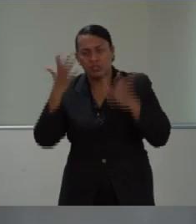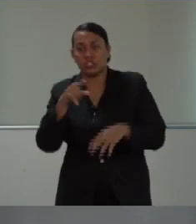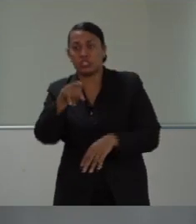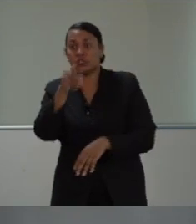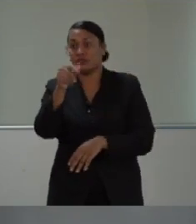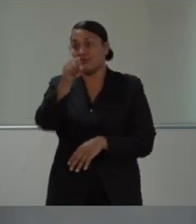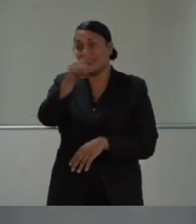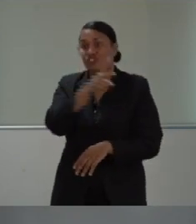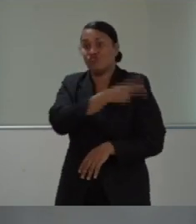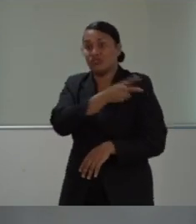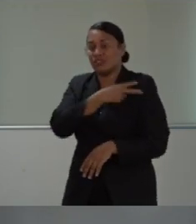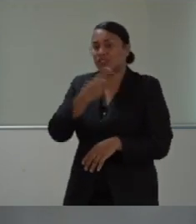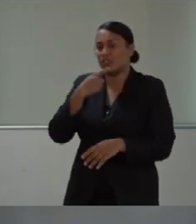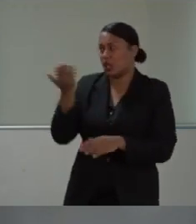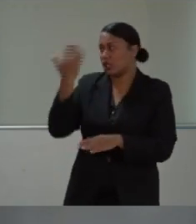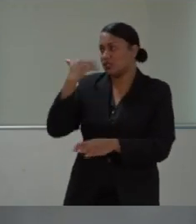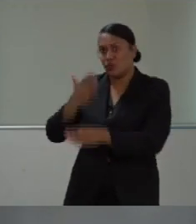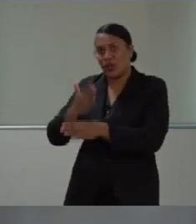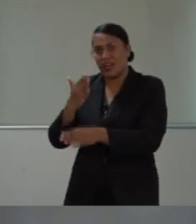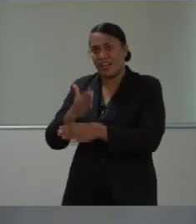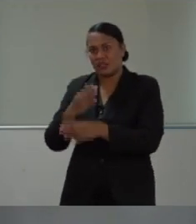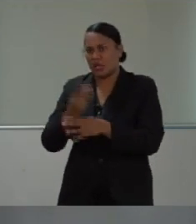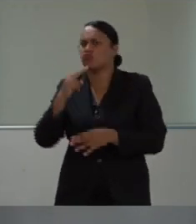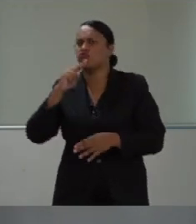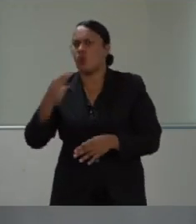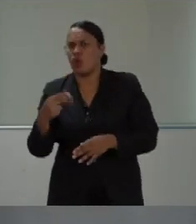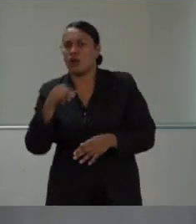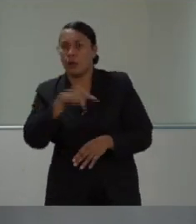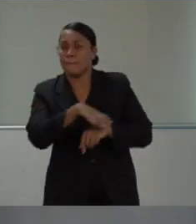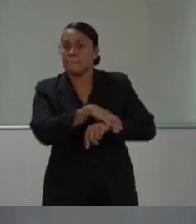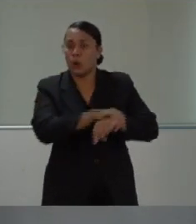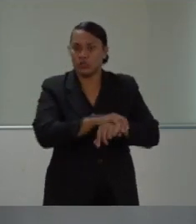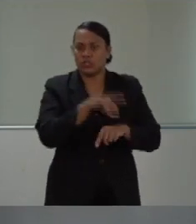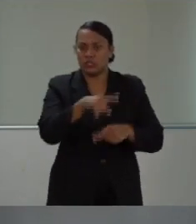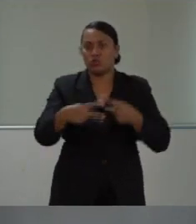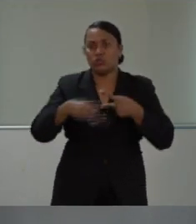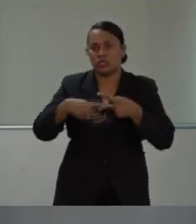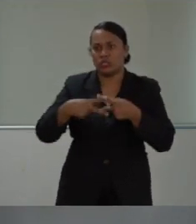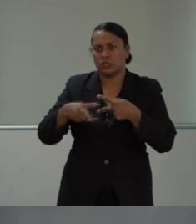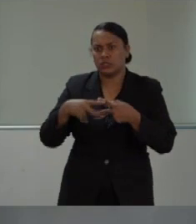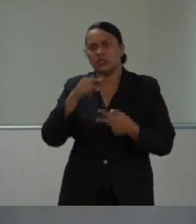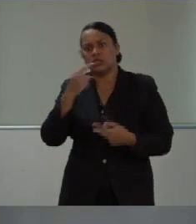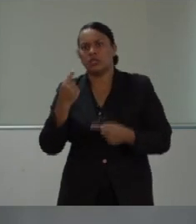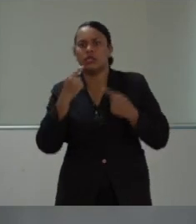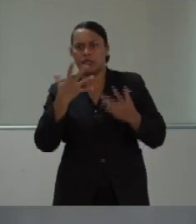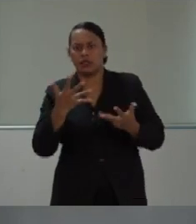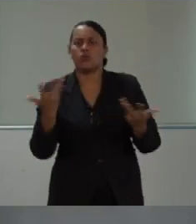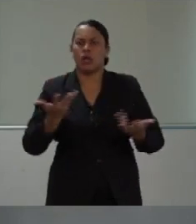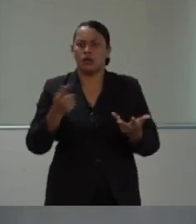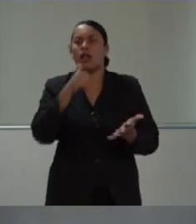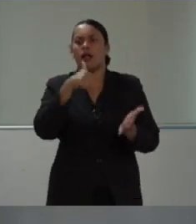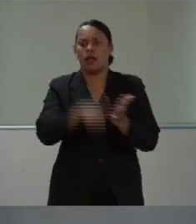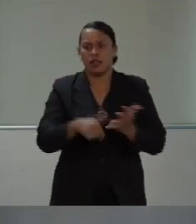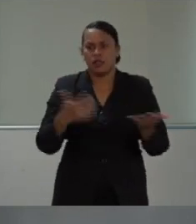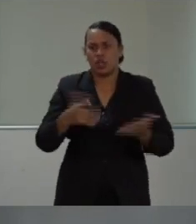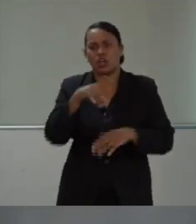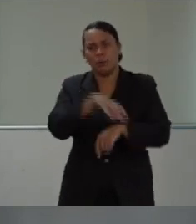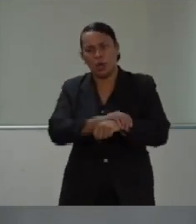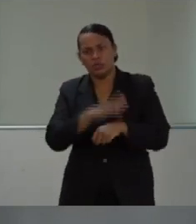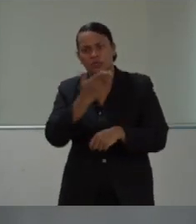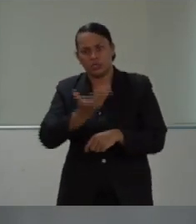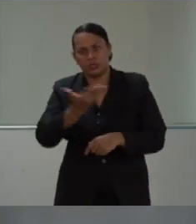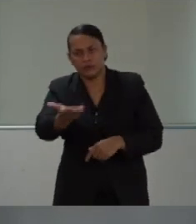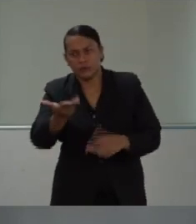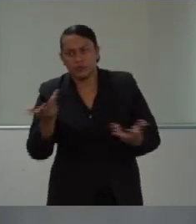they've been told by police in checkpoints to provide approvals, approval letters from police.